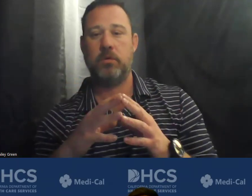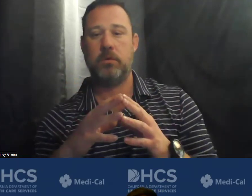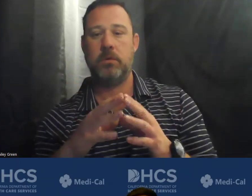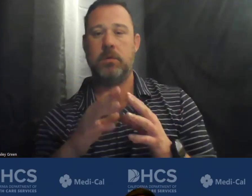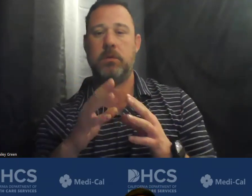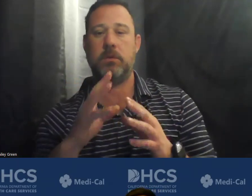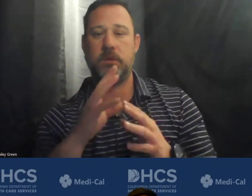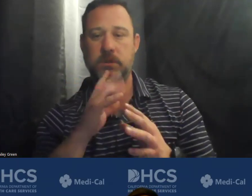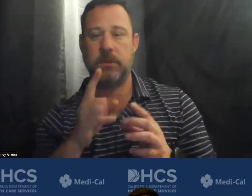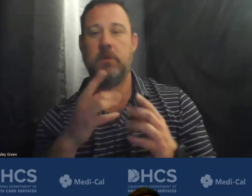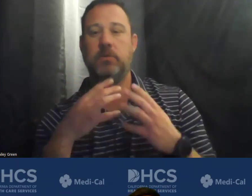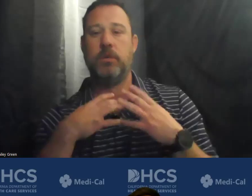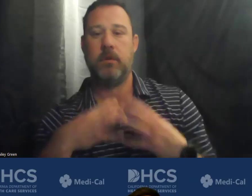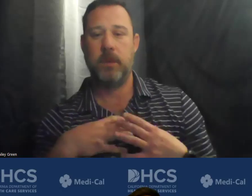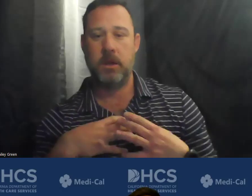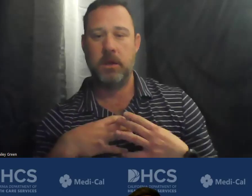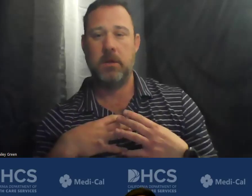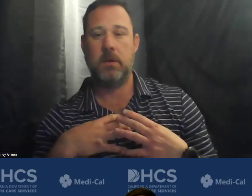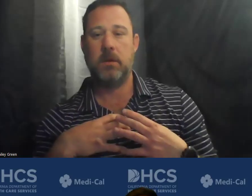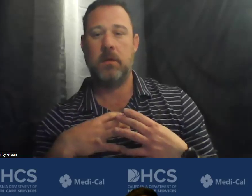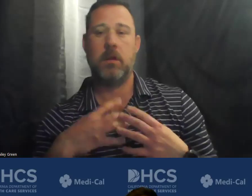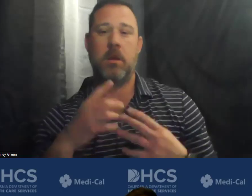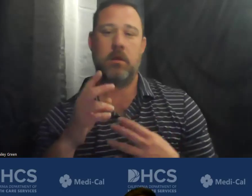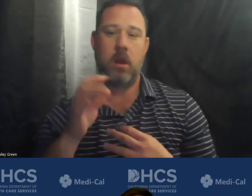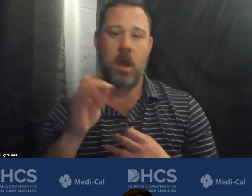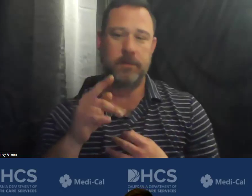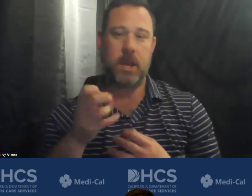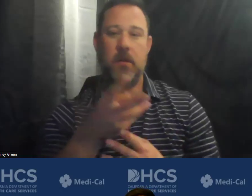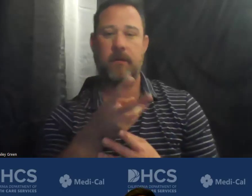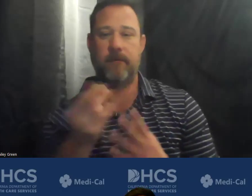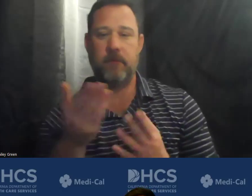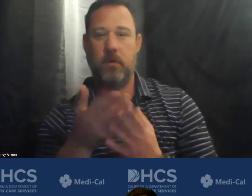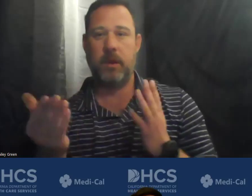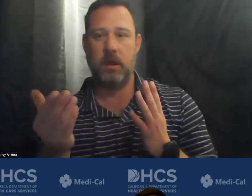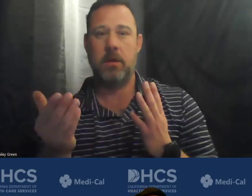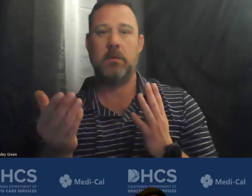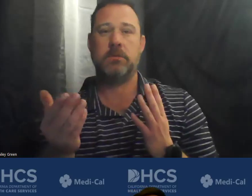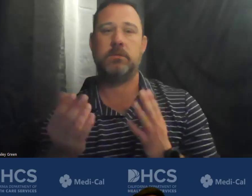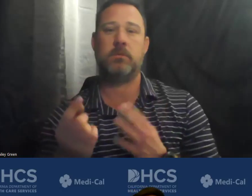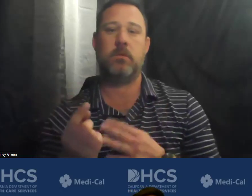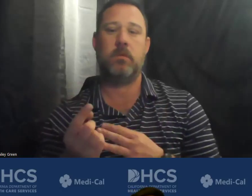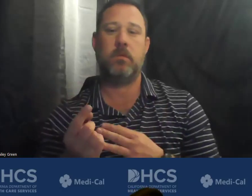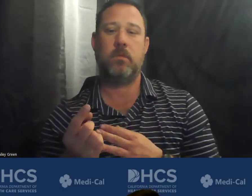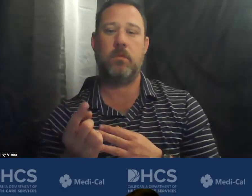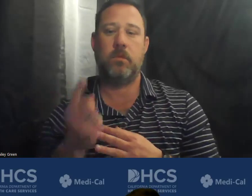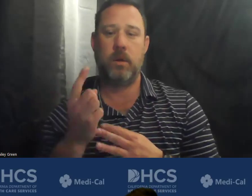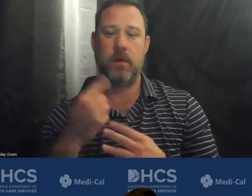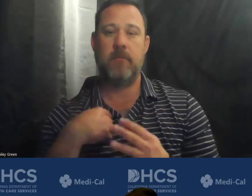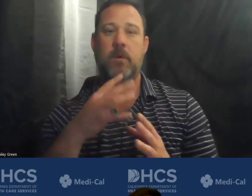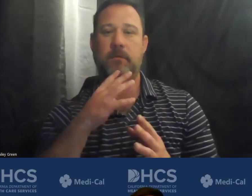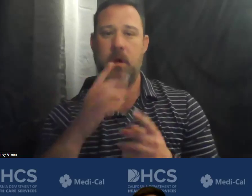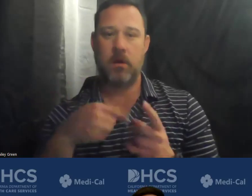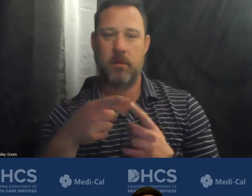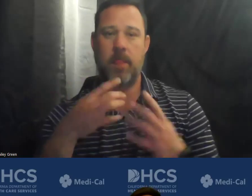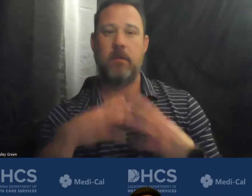speak to the committee and just update on a few things. One, we've talked about this here at the